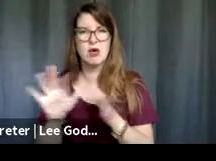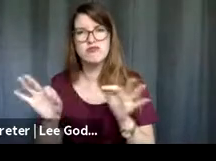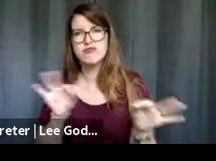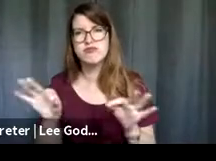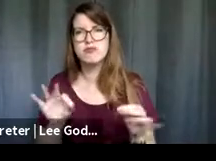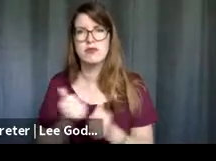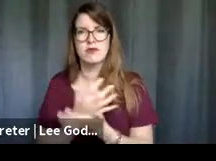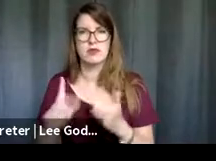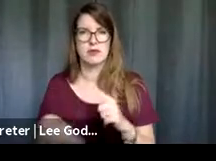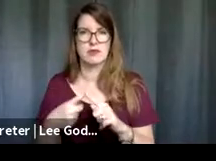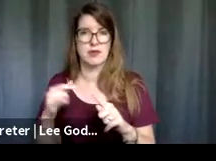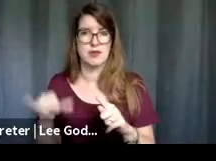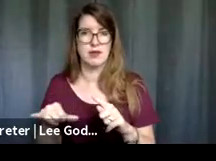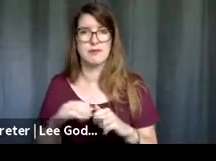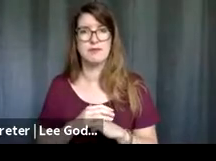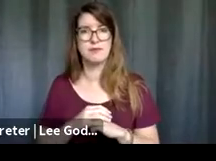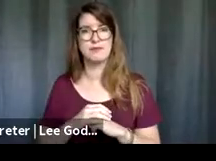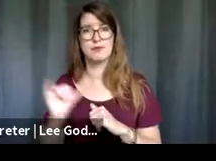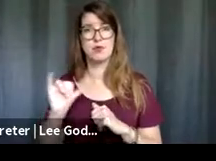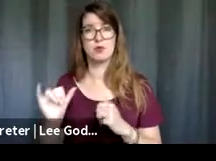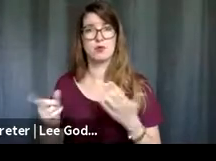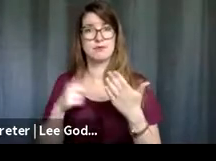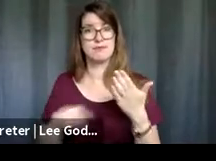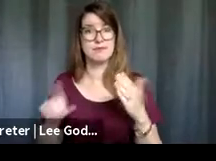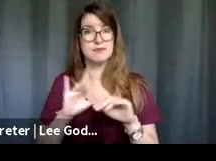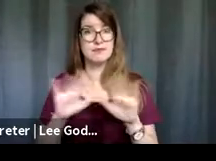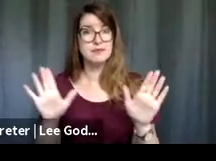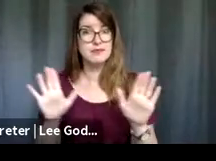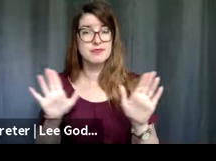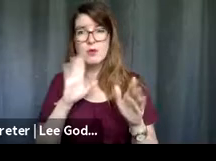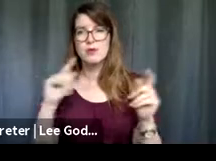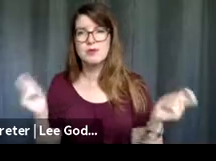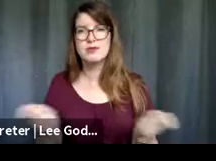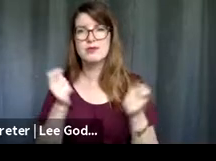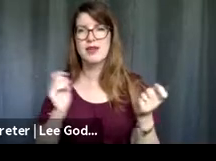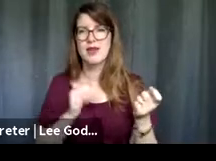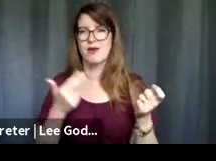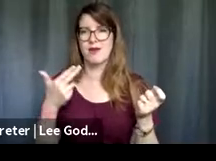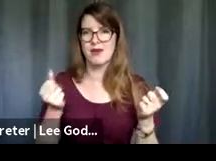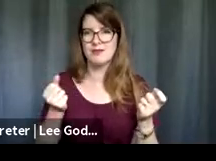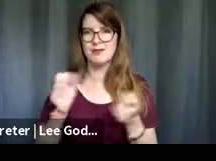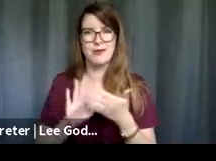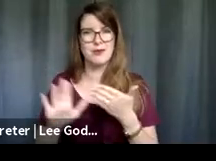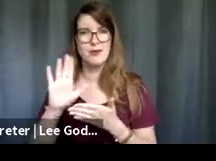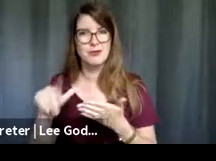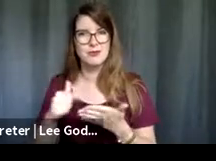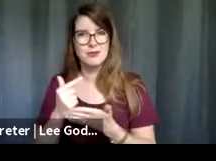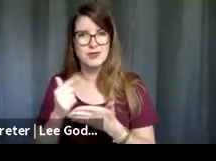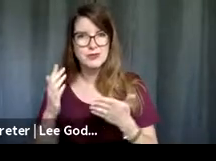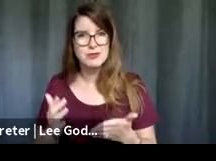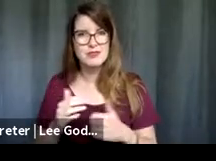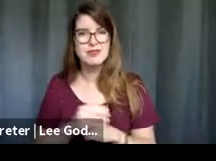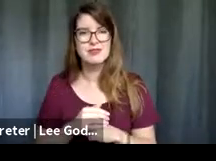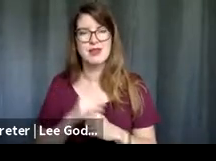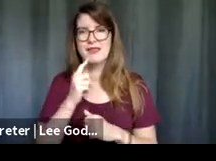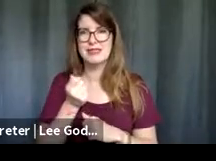explains everything about that. Also, next Sunday, we're going to be celebrating our high school and college graduates. We have